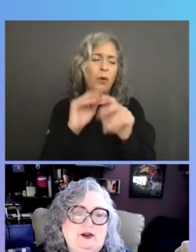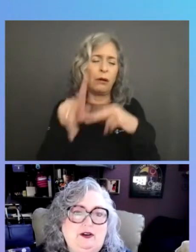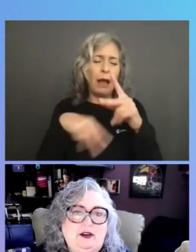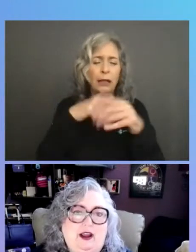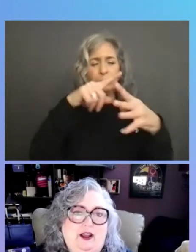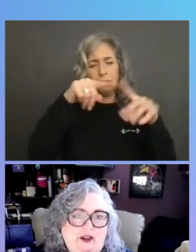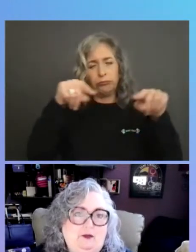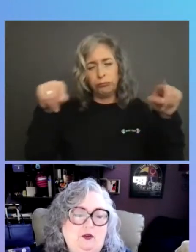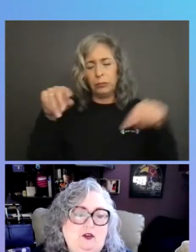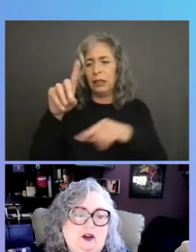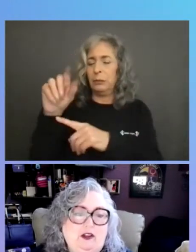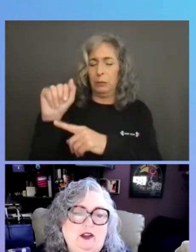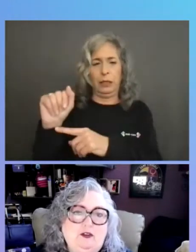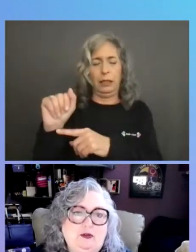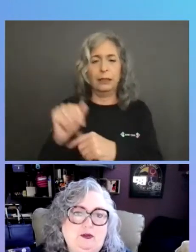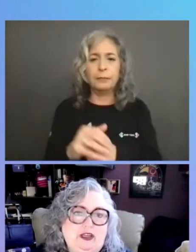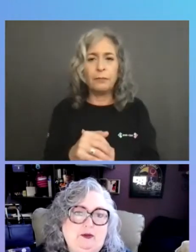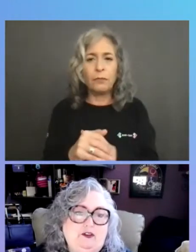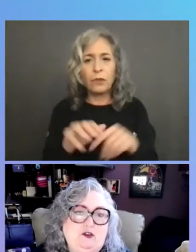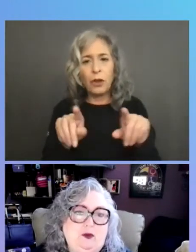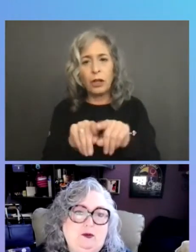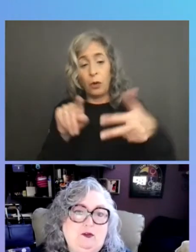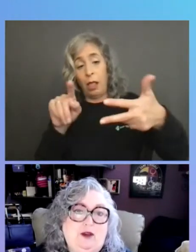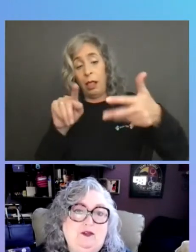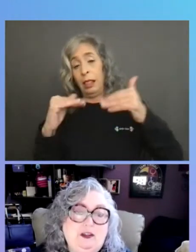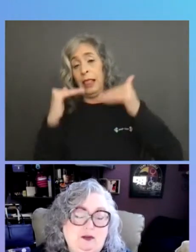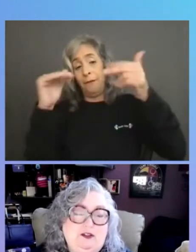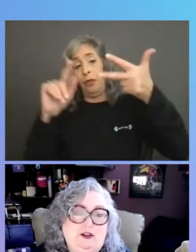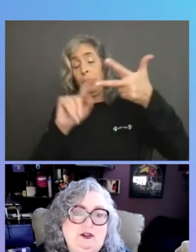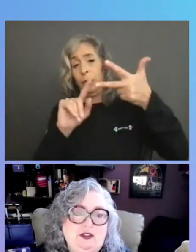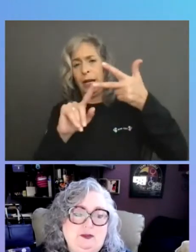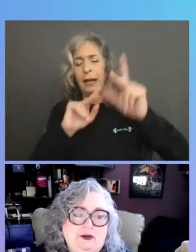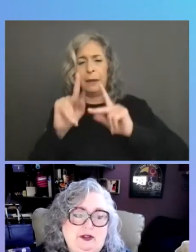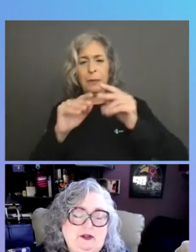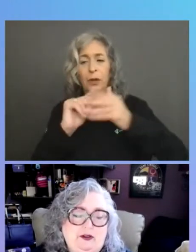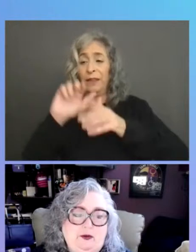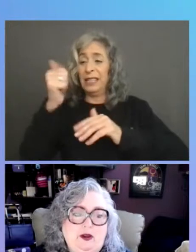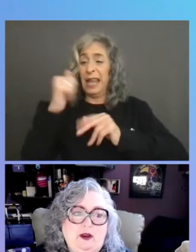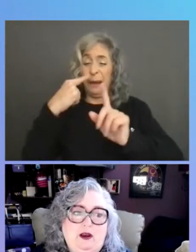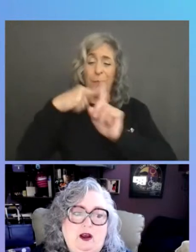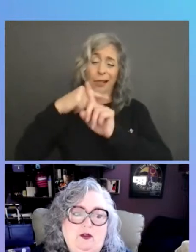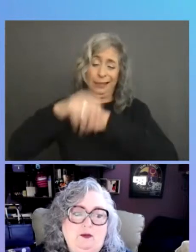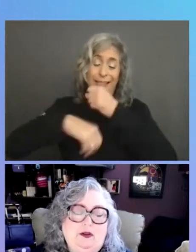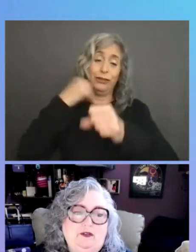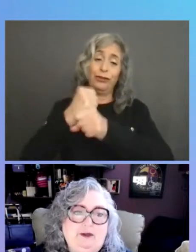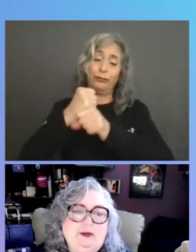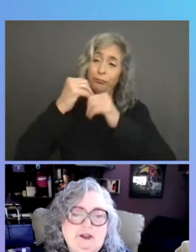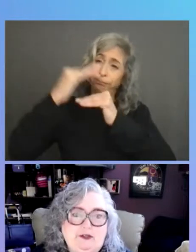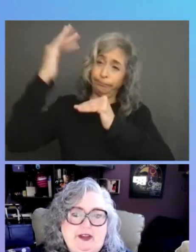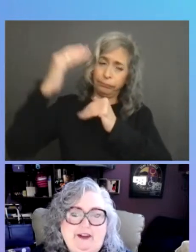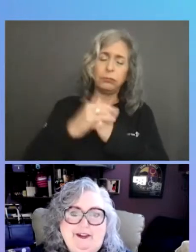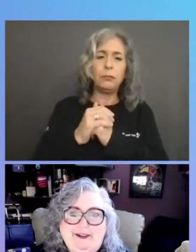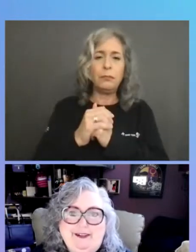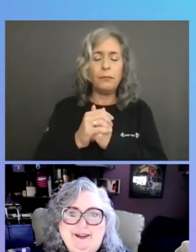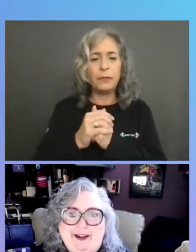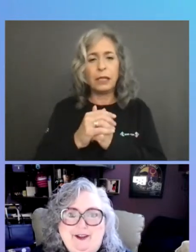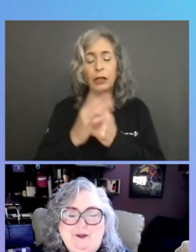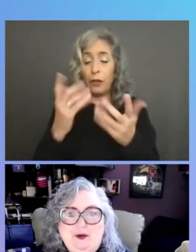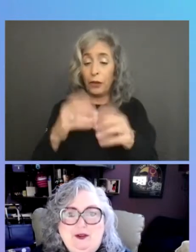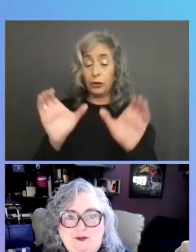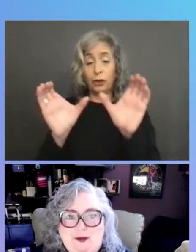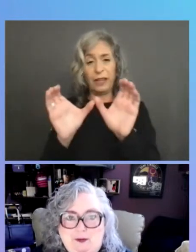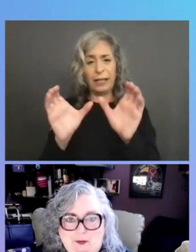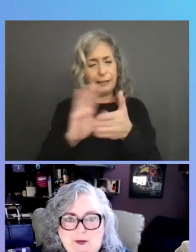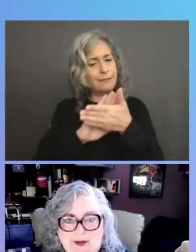et cetera. And then moving on to level 3, which is for people who have 10 plus years of experience. So the built environment certification is a